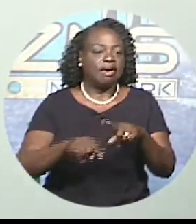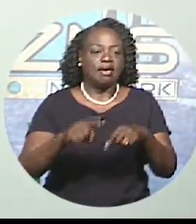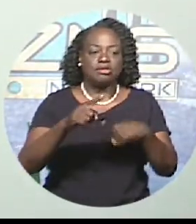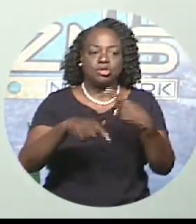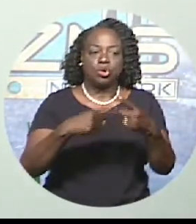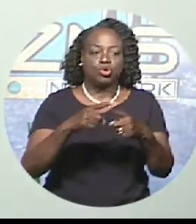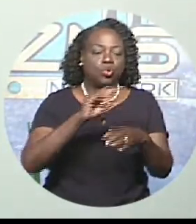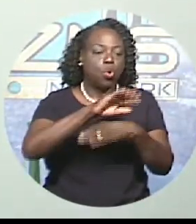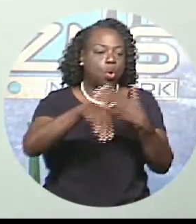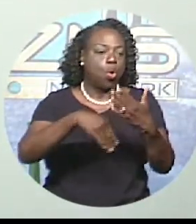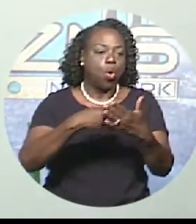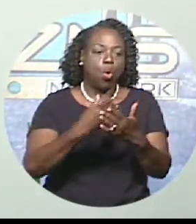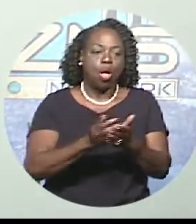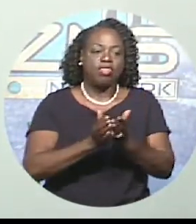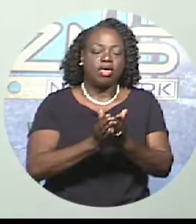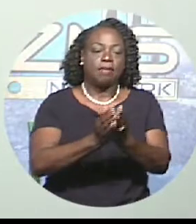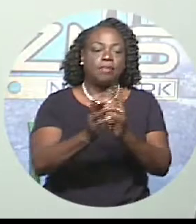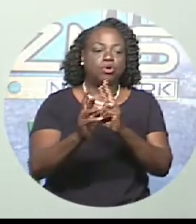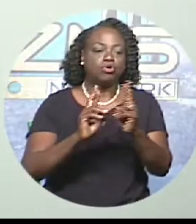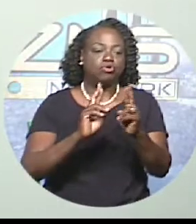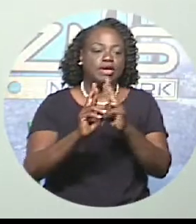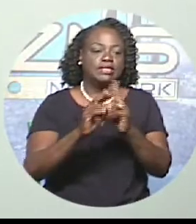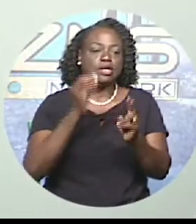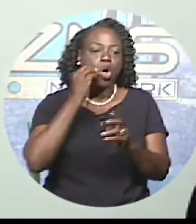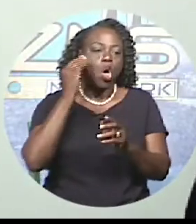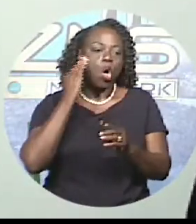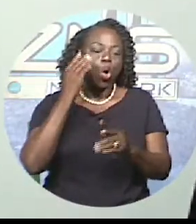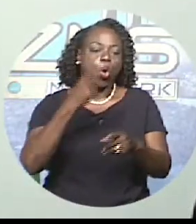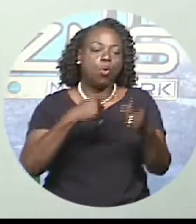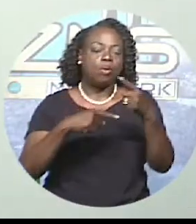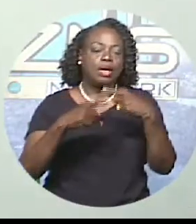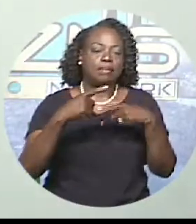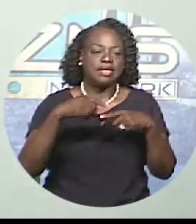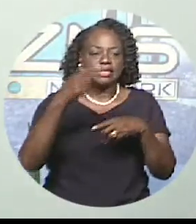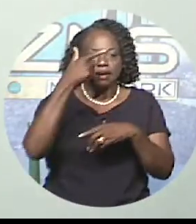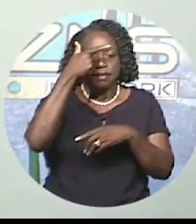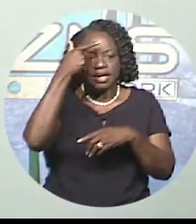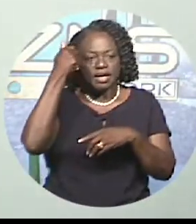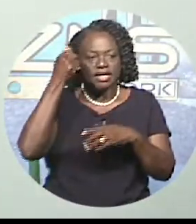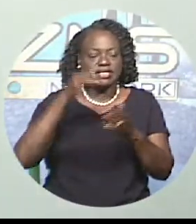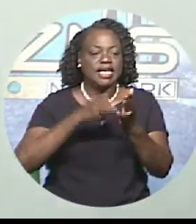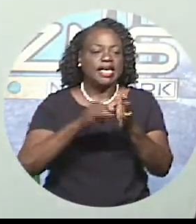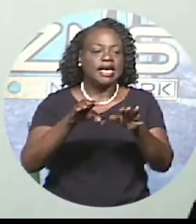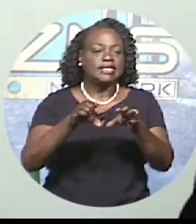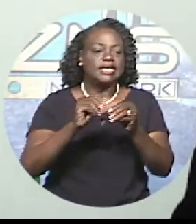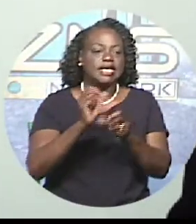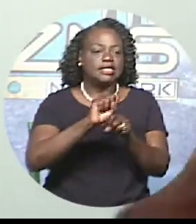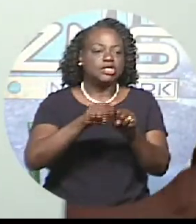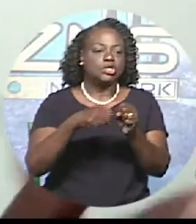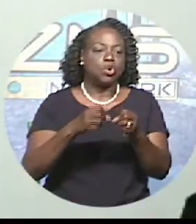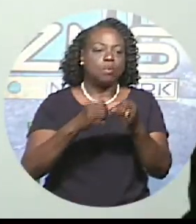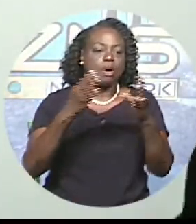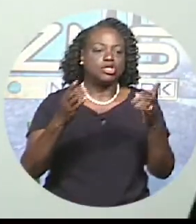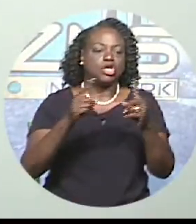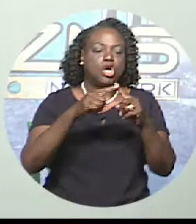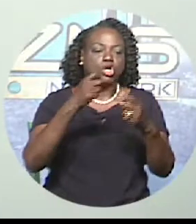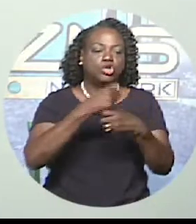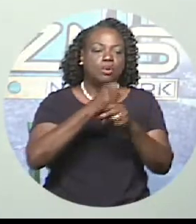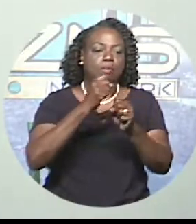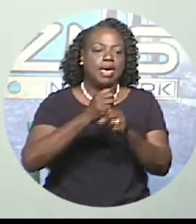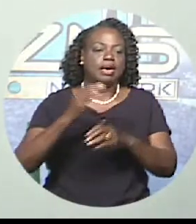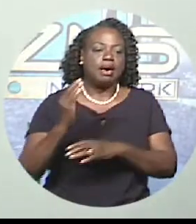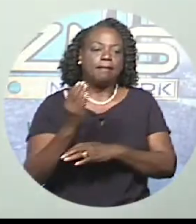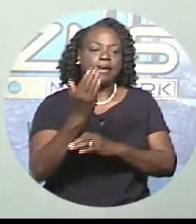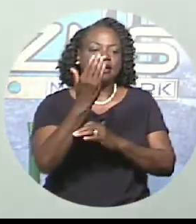these regattas and homecomings because, of course, it takes so much to make